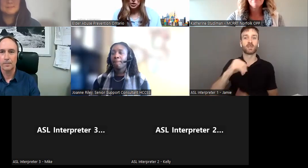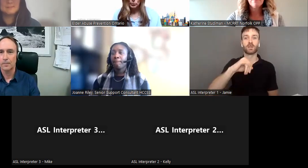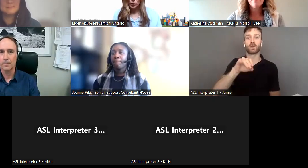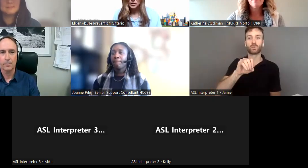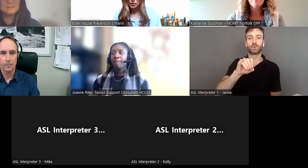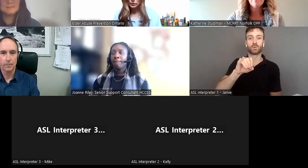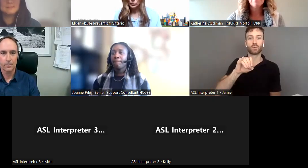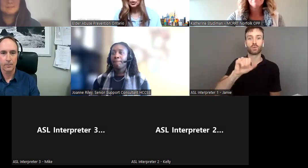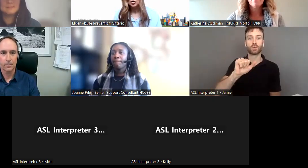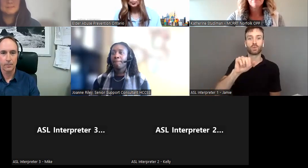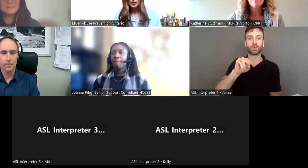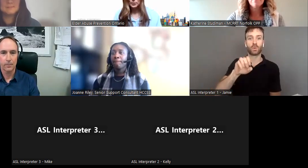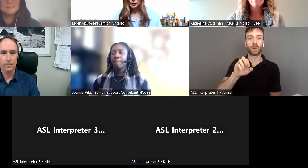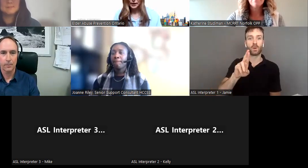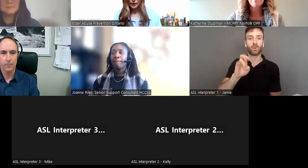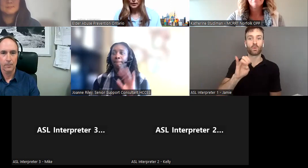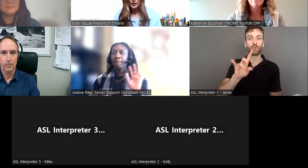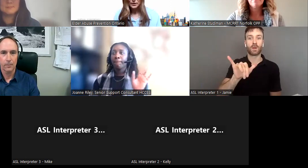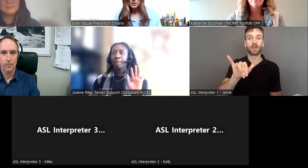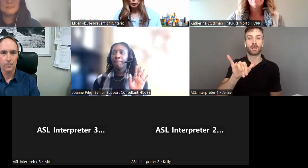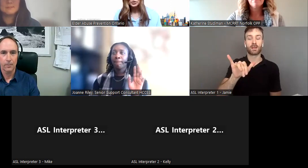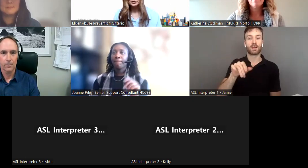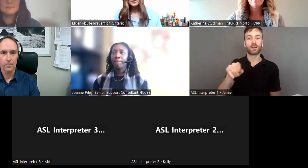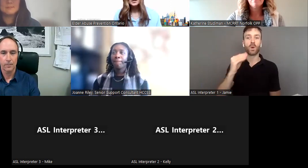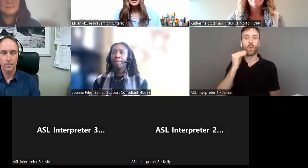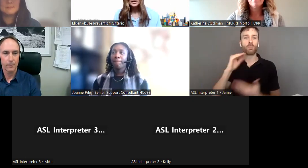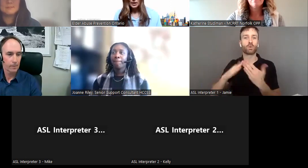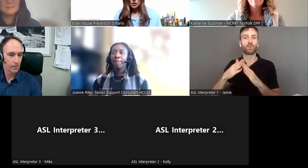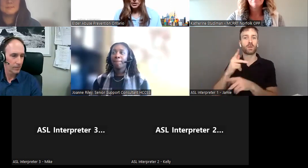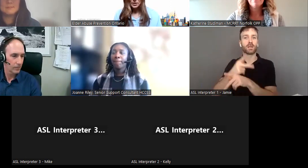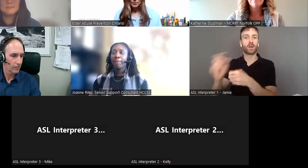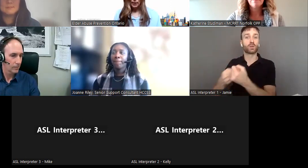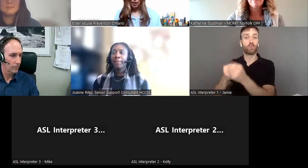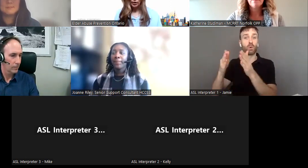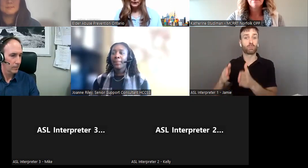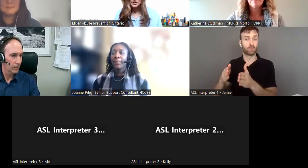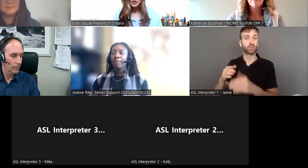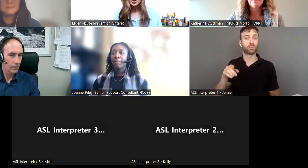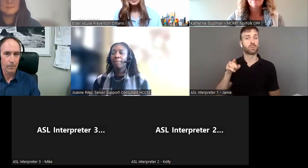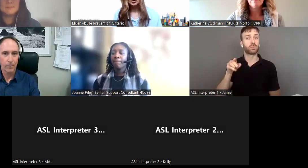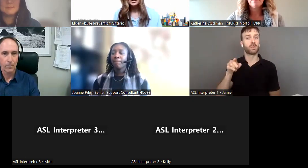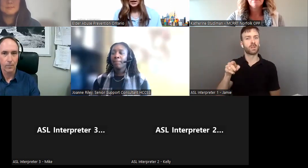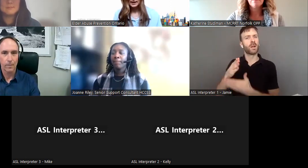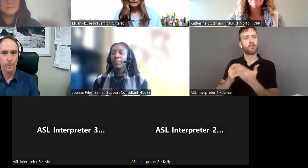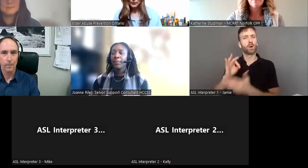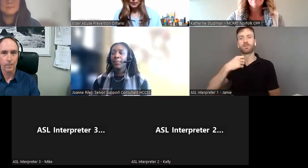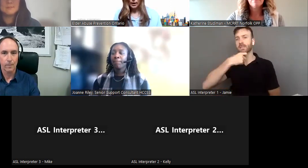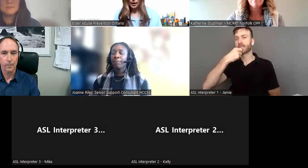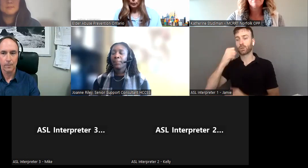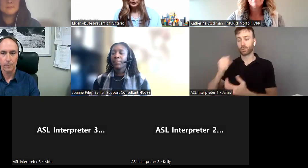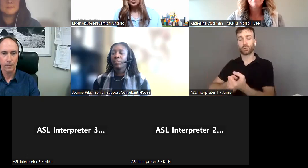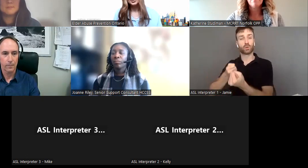is the Senior Support Consultant with Home and Community Care Support Services. She's a part of the senior support